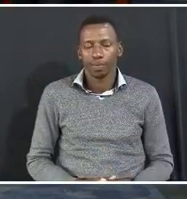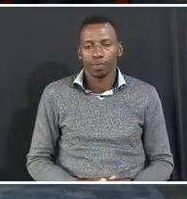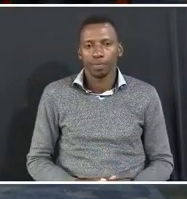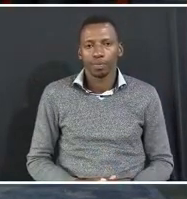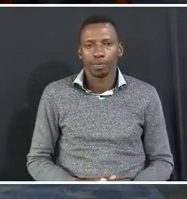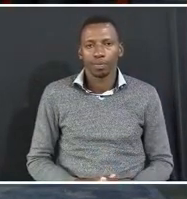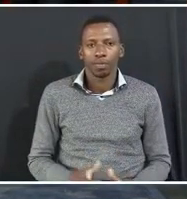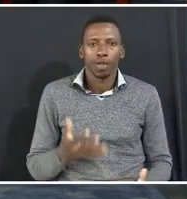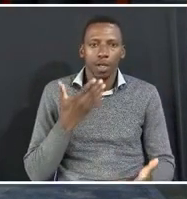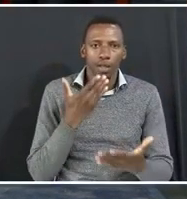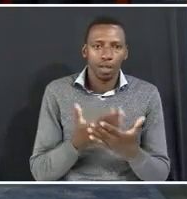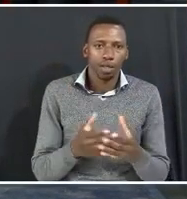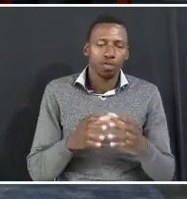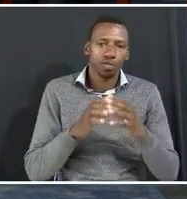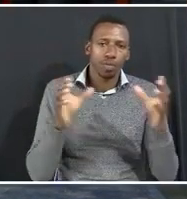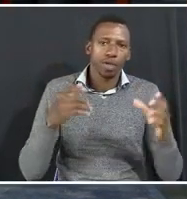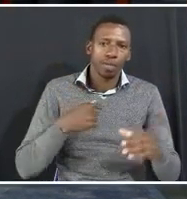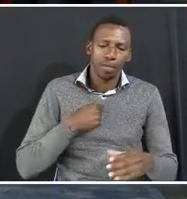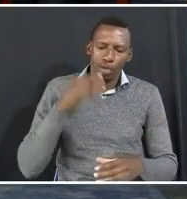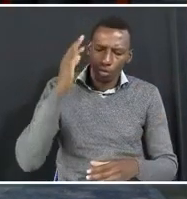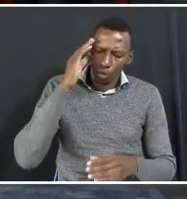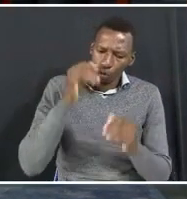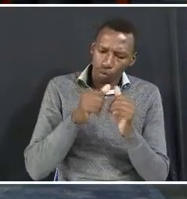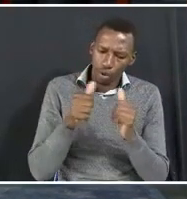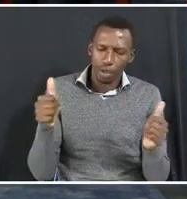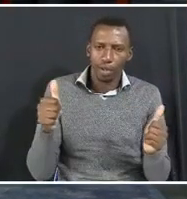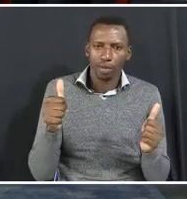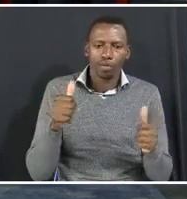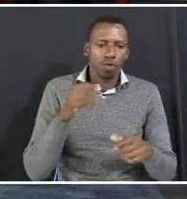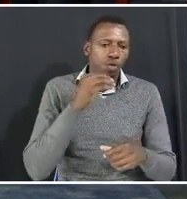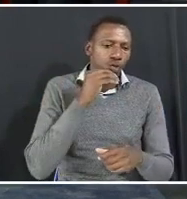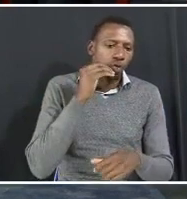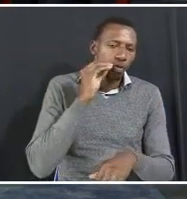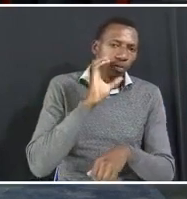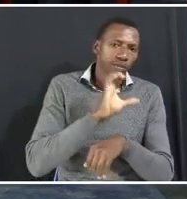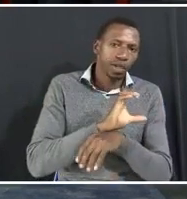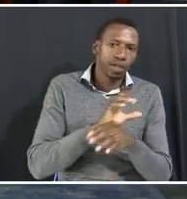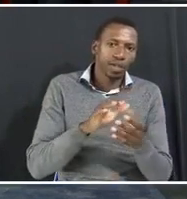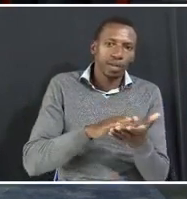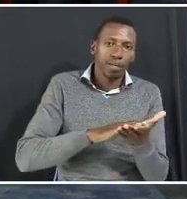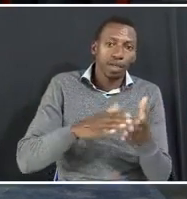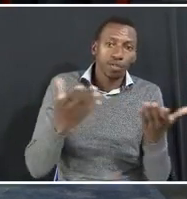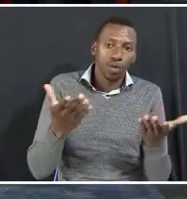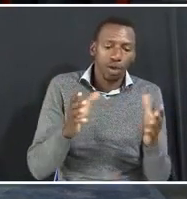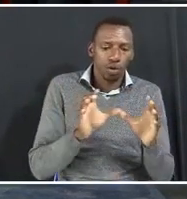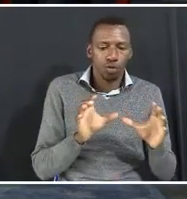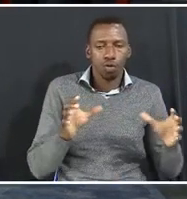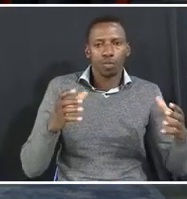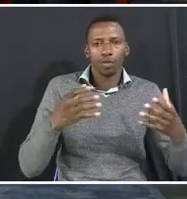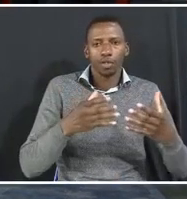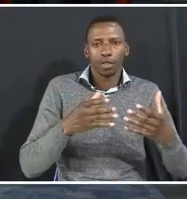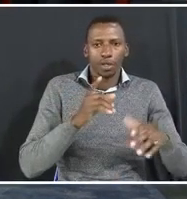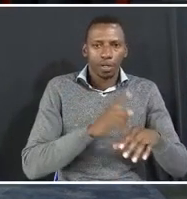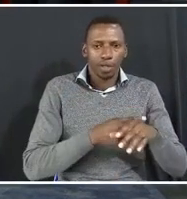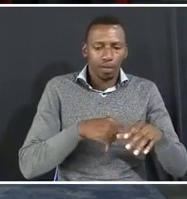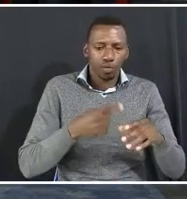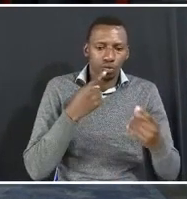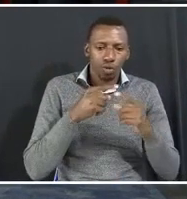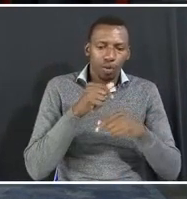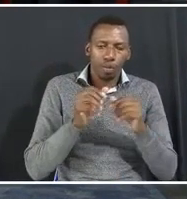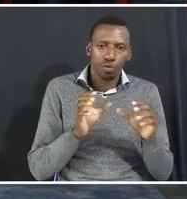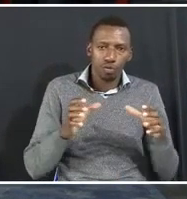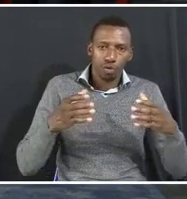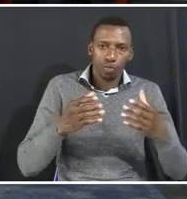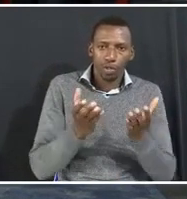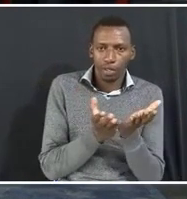well the home churches are basically based in the community. And when we are talking about community service,